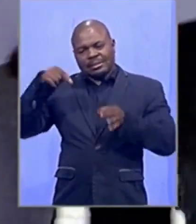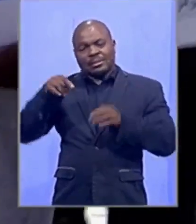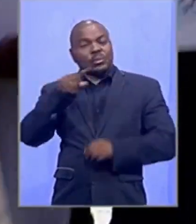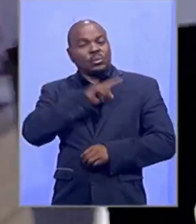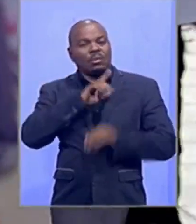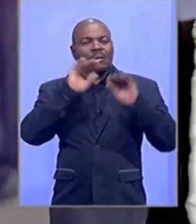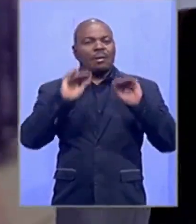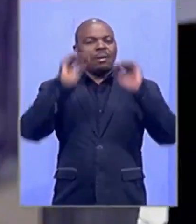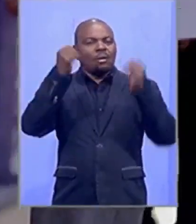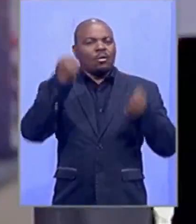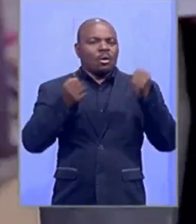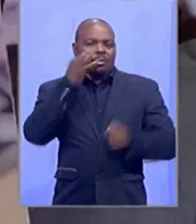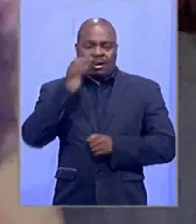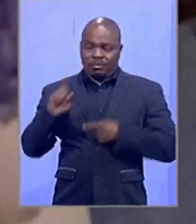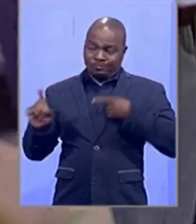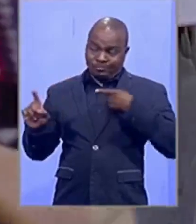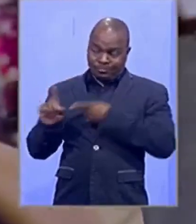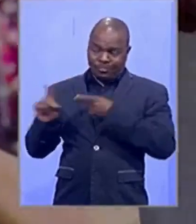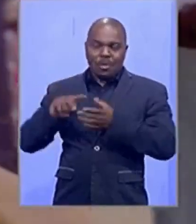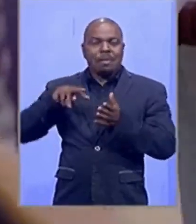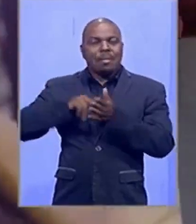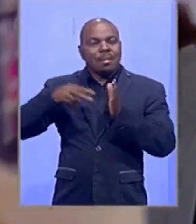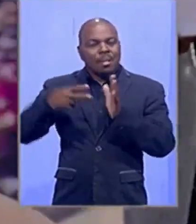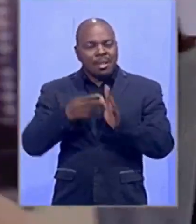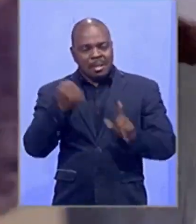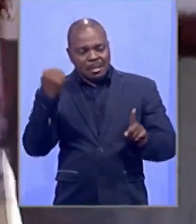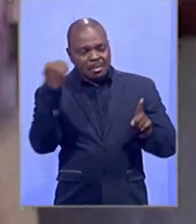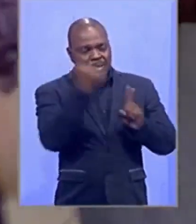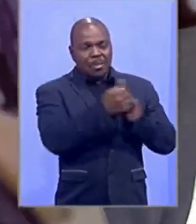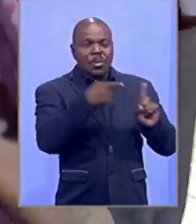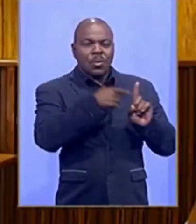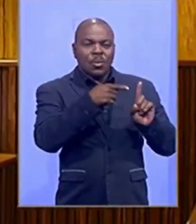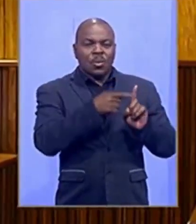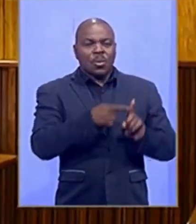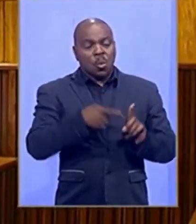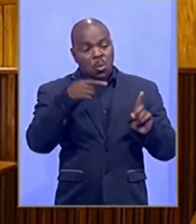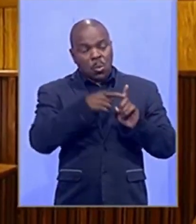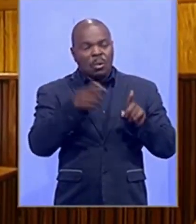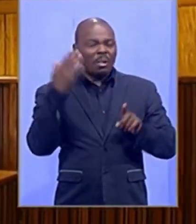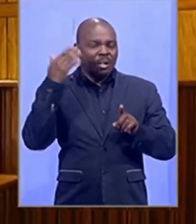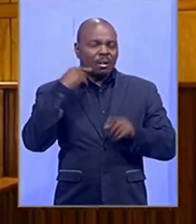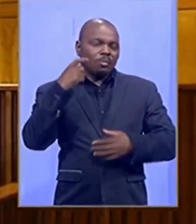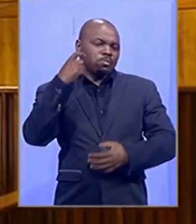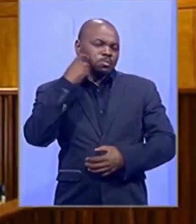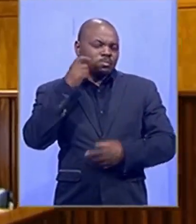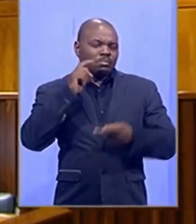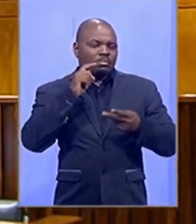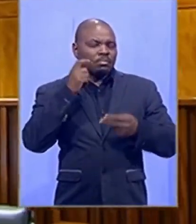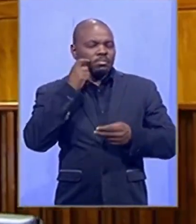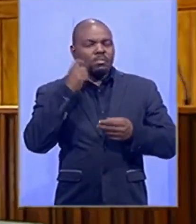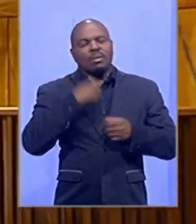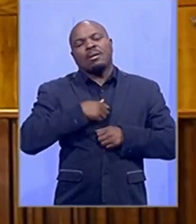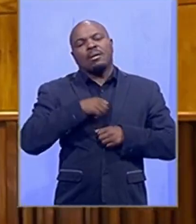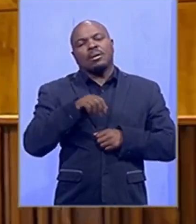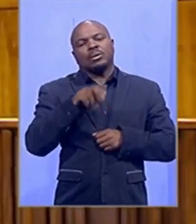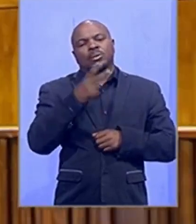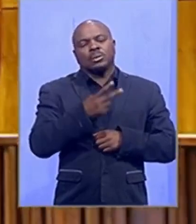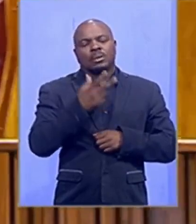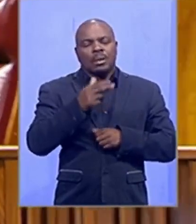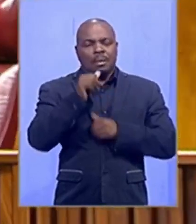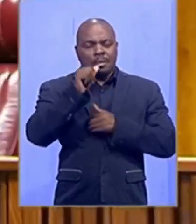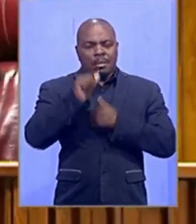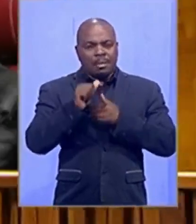kgotlatshekelo kgolo e mmone molato wa go rulaganya polao ya ga Tshegofatso Pule yo a neng a le mo mmeleng ka sebaka sa dikgwedi di le